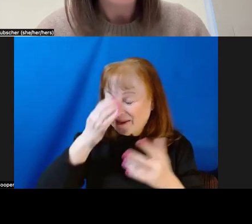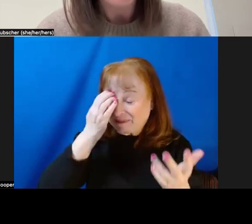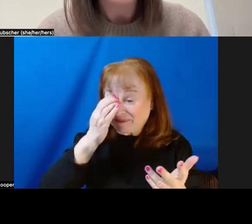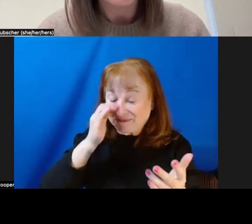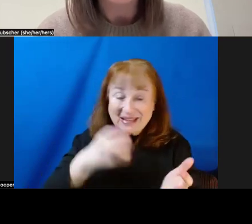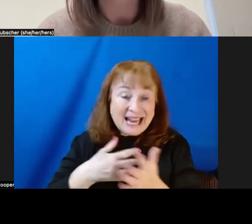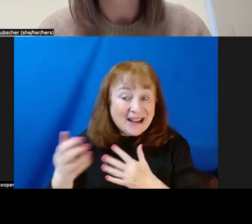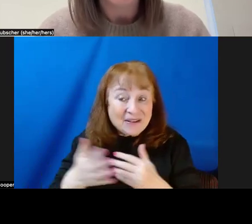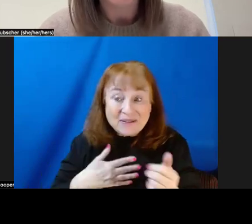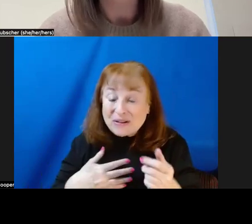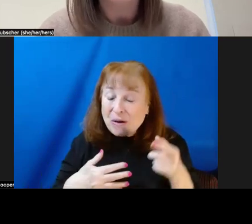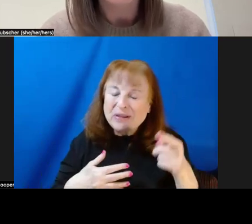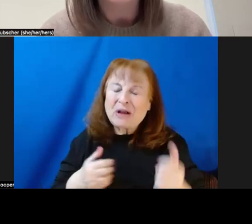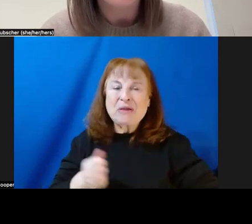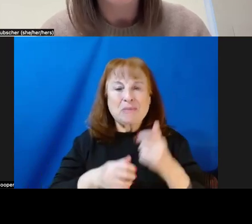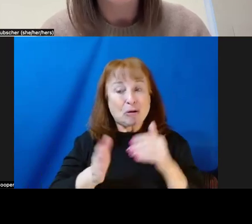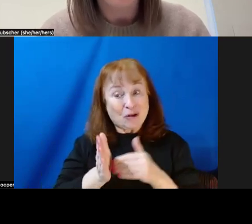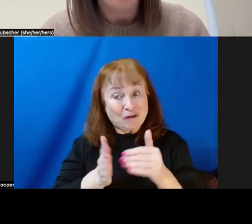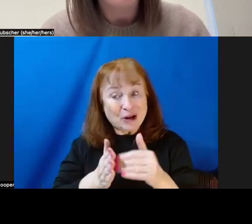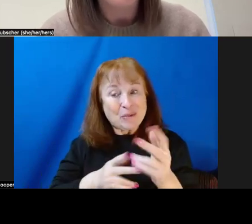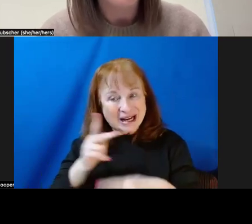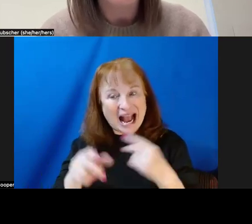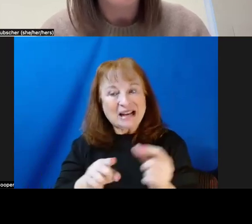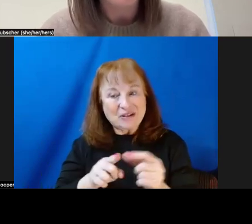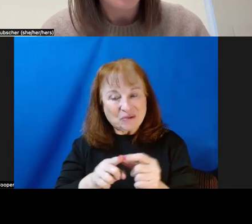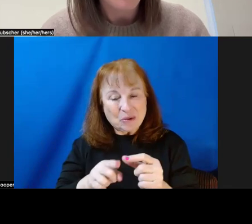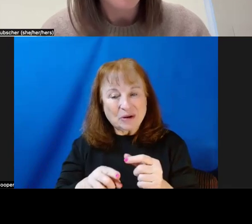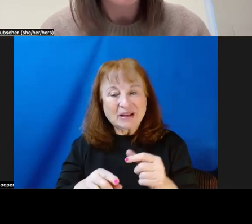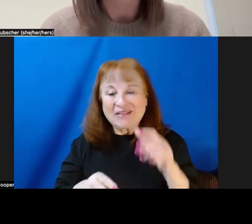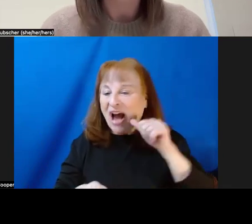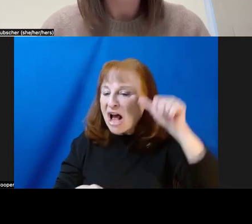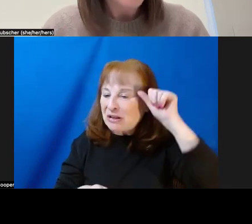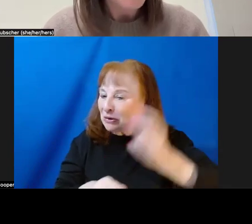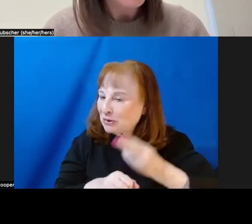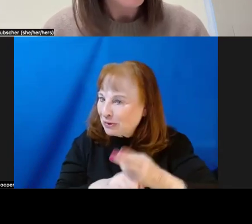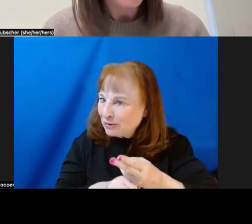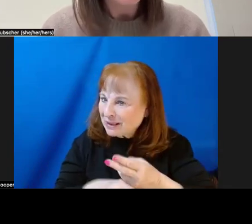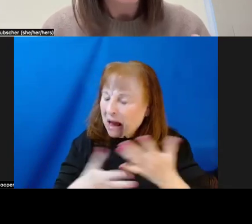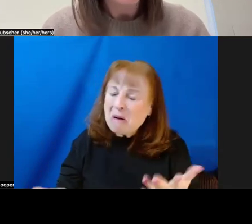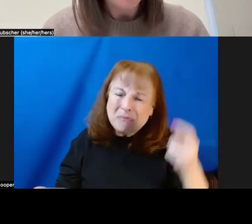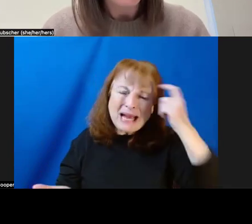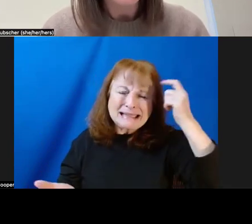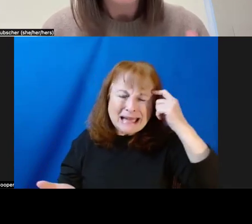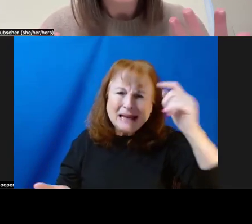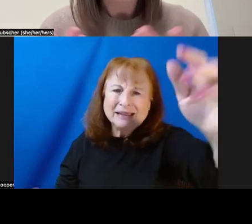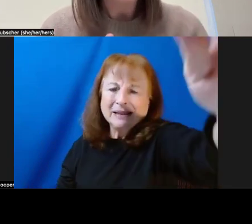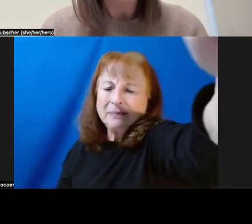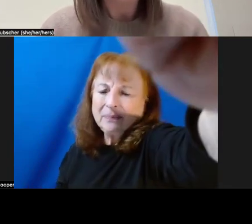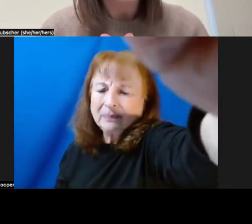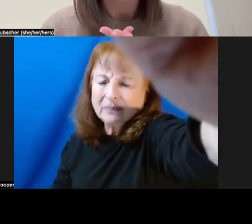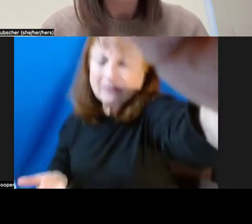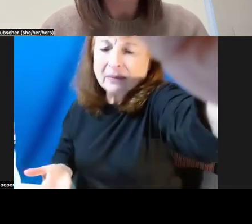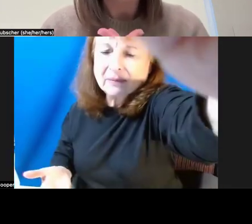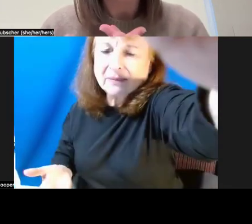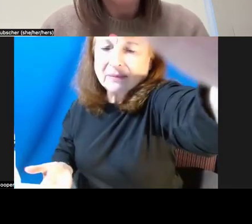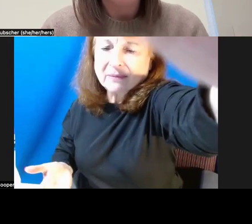of the fact that they are the most frequent type of word used by adults, which makes sense because these words